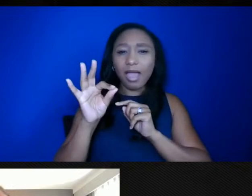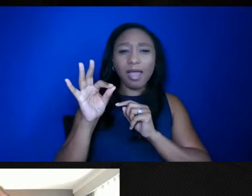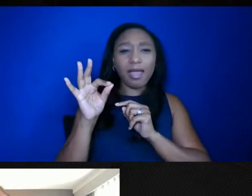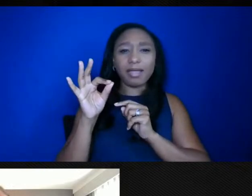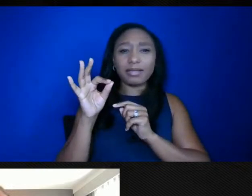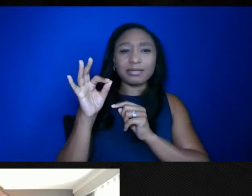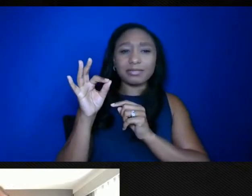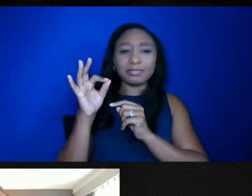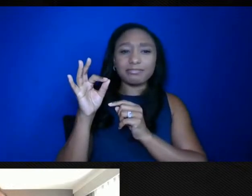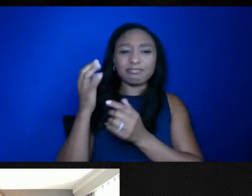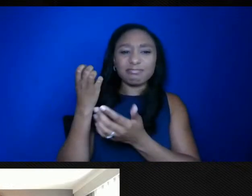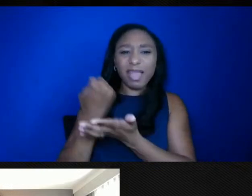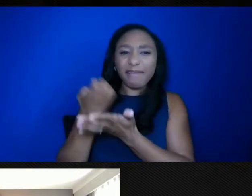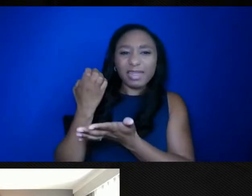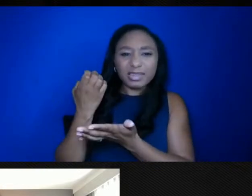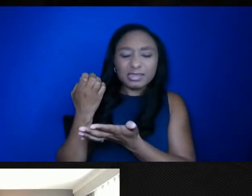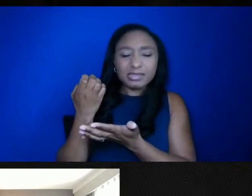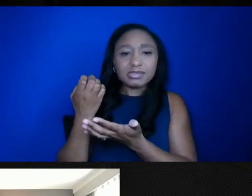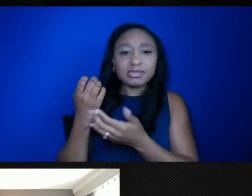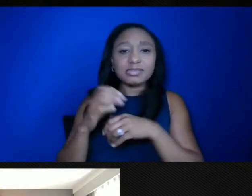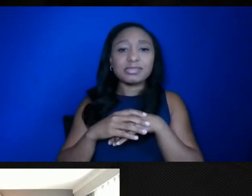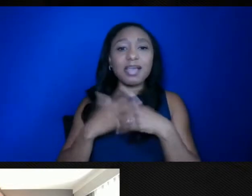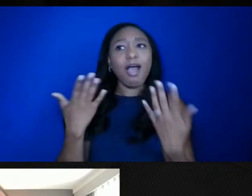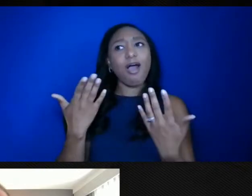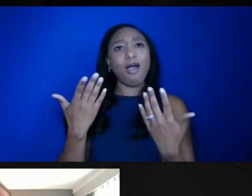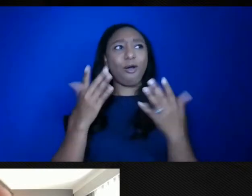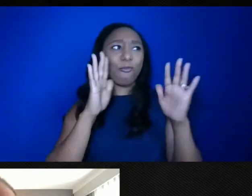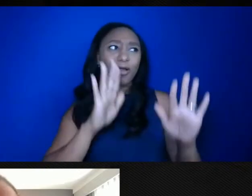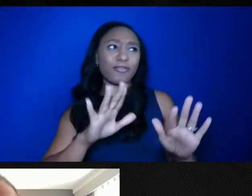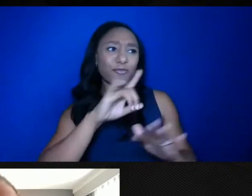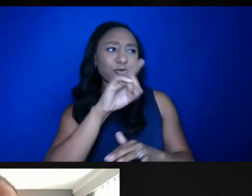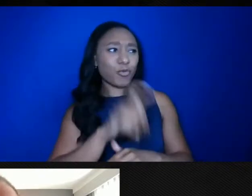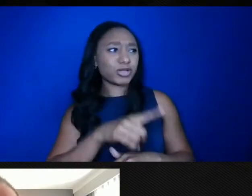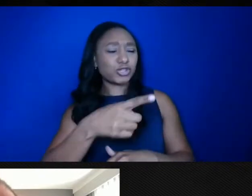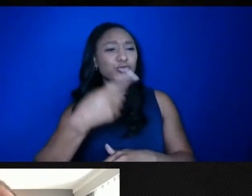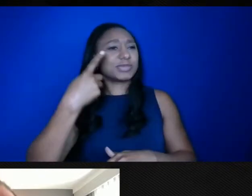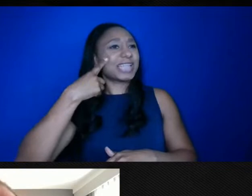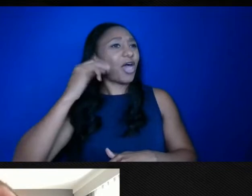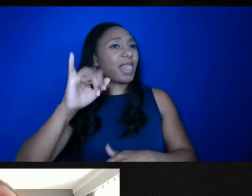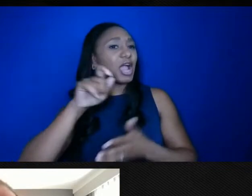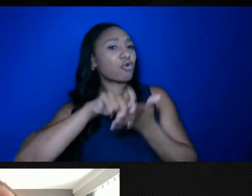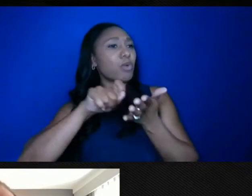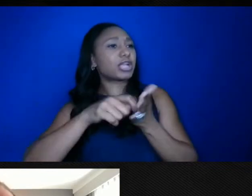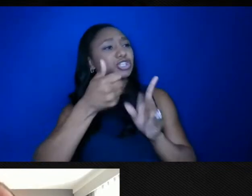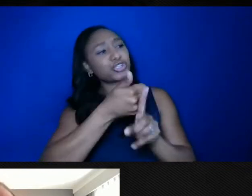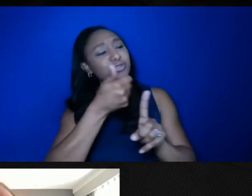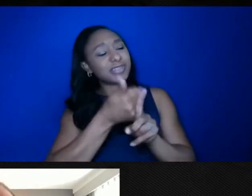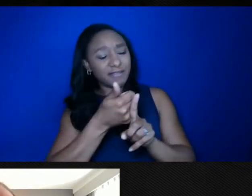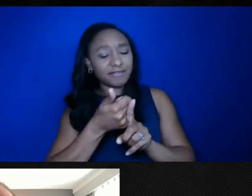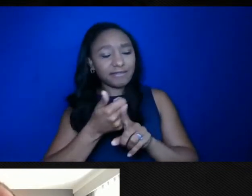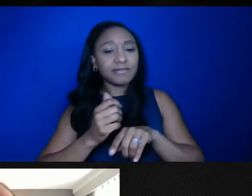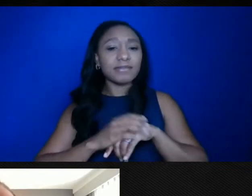you were writing? Oh, Denise, what great questions. You sound like a writer yourself, like you've been through this.